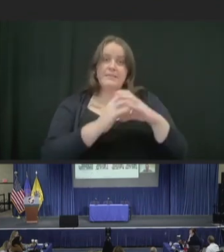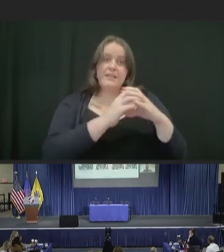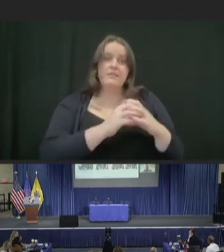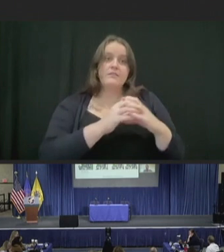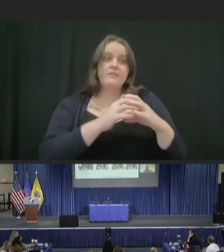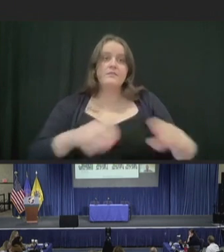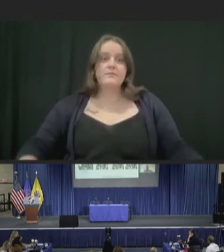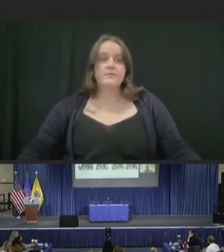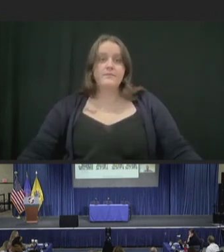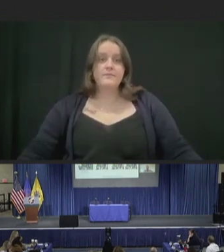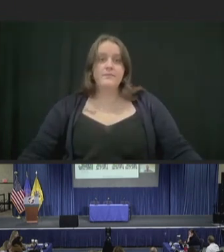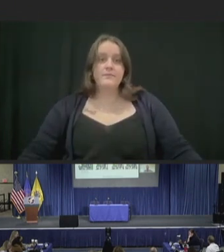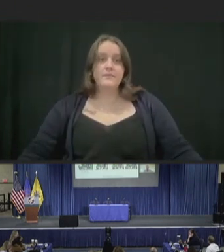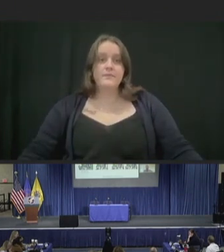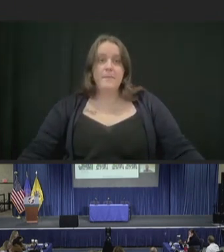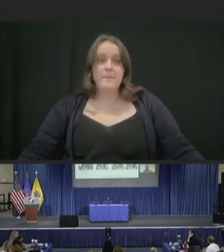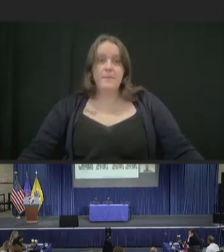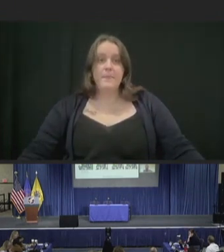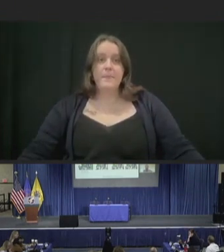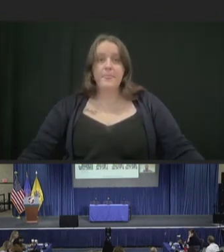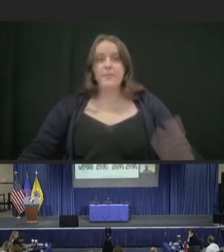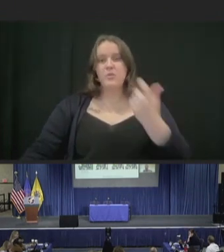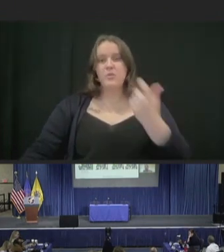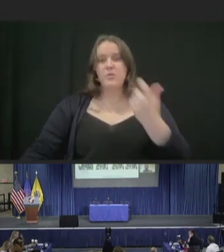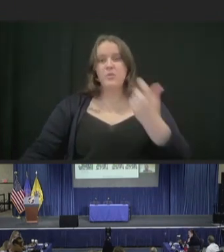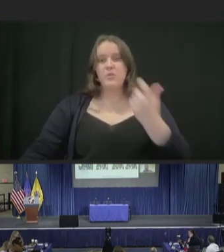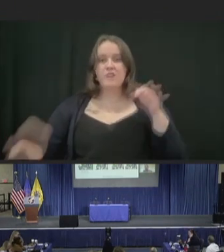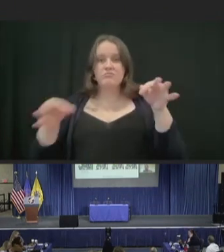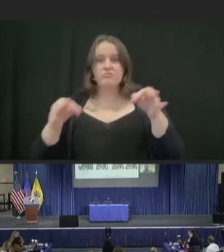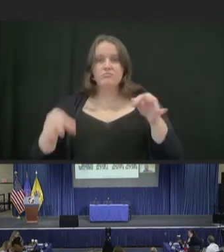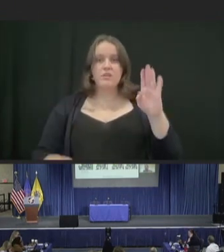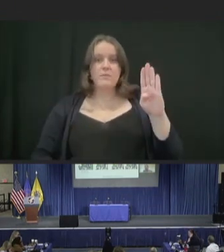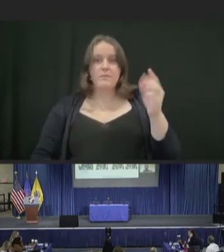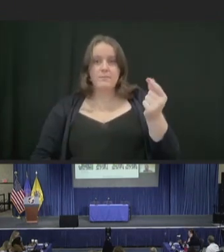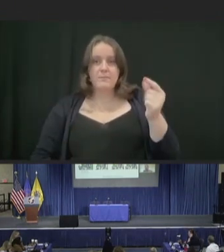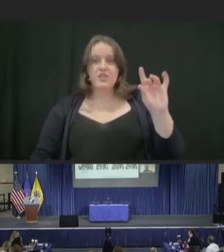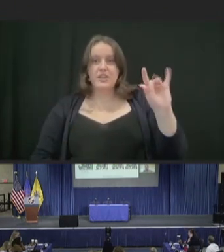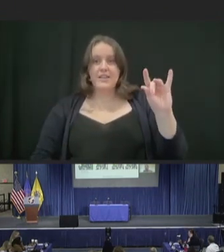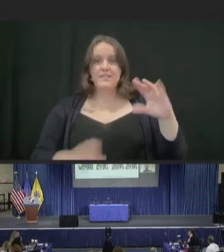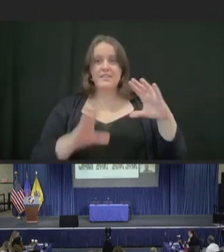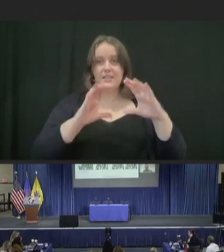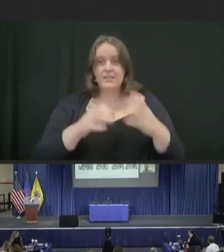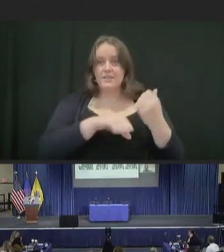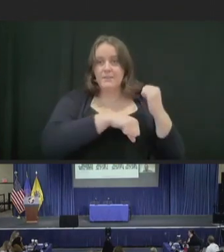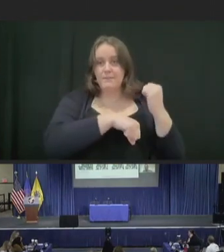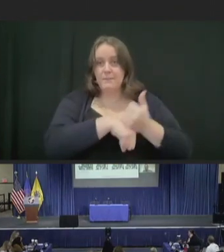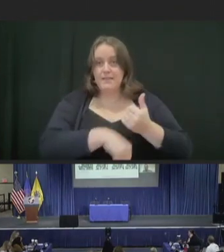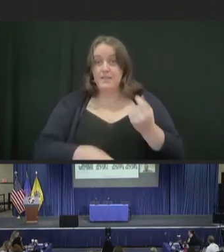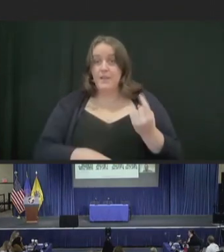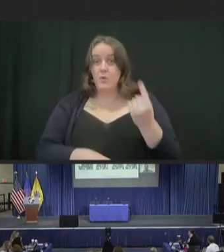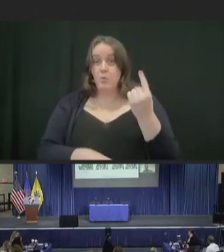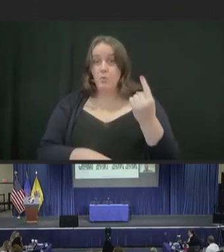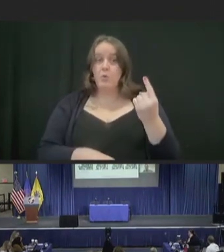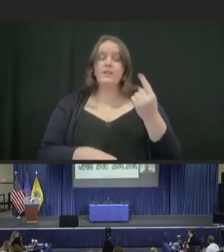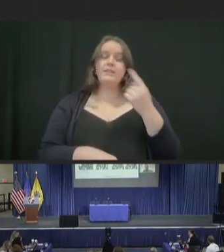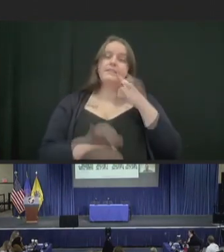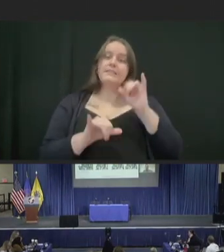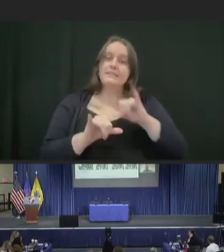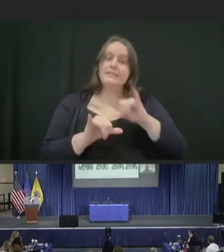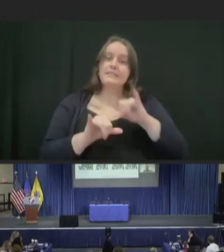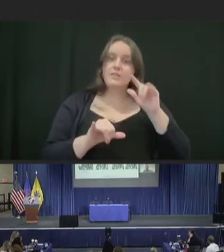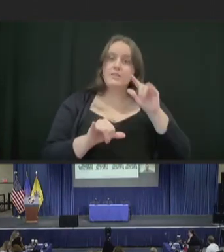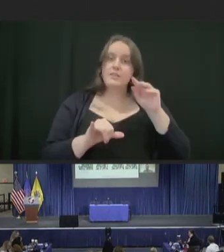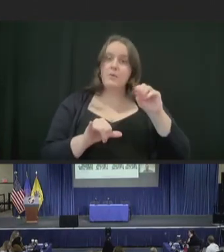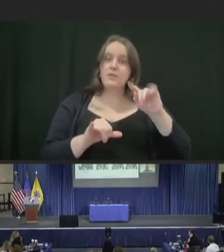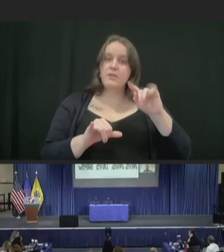And because we were just defining the BG18 class, as I said, based on that one sequence motif in the HCDR3 loop, so we